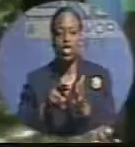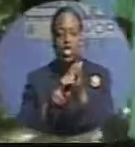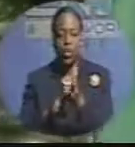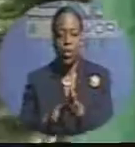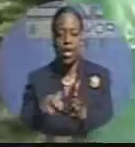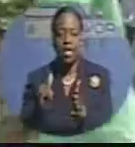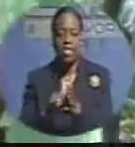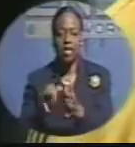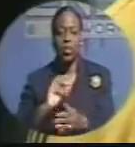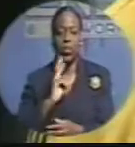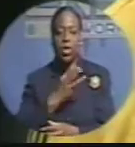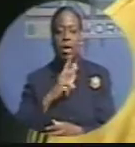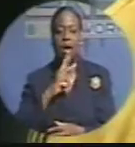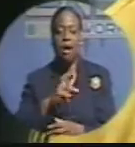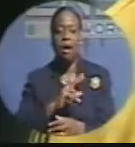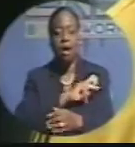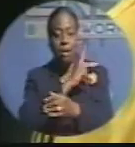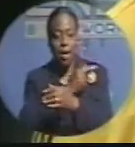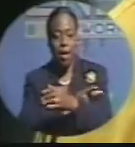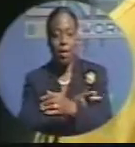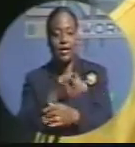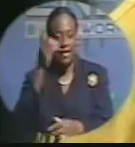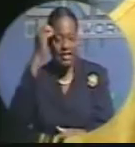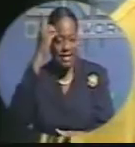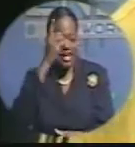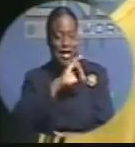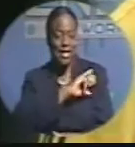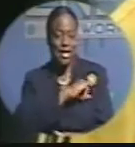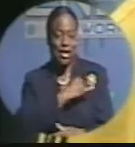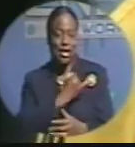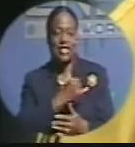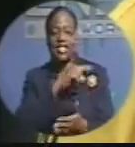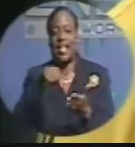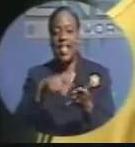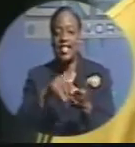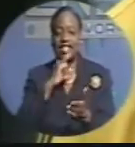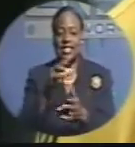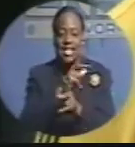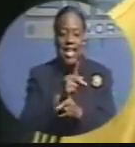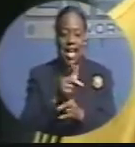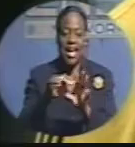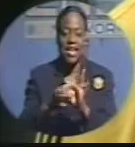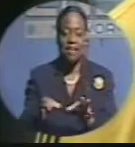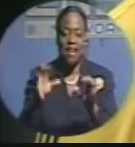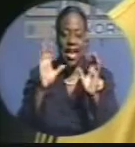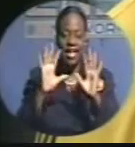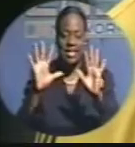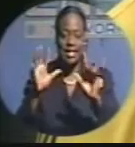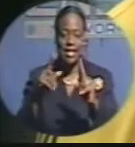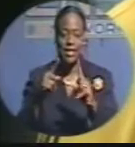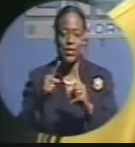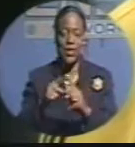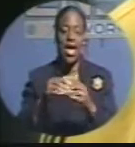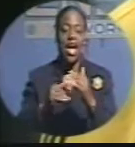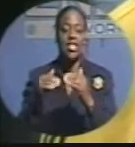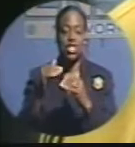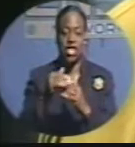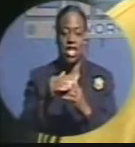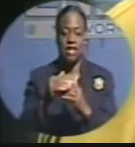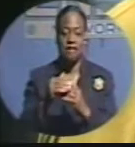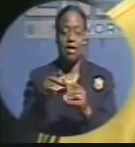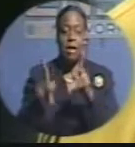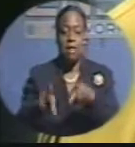power also. This is the kind of excellence that you can achieve by people coming together. It is so